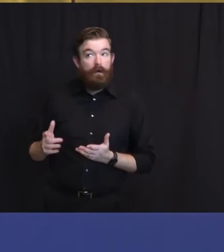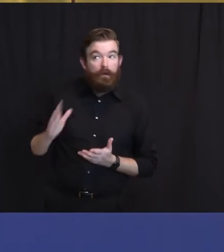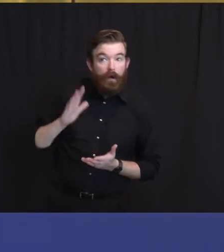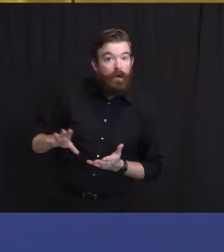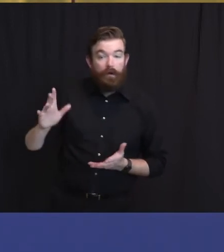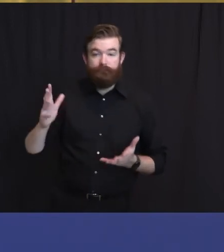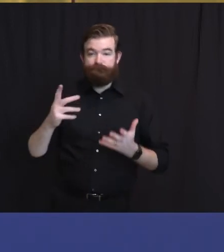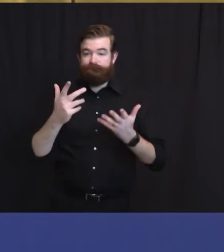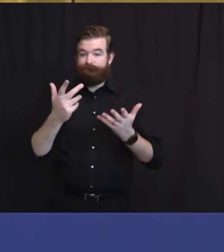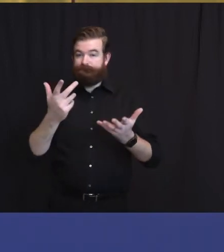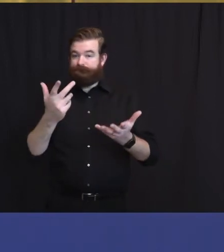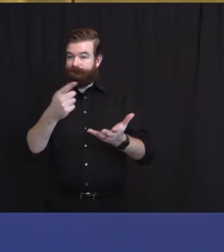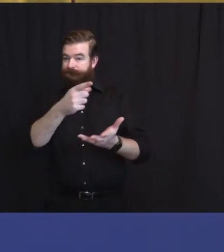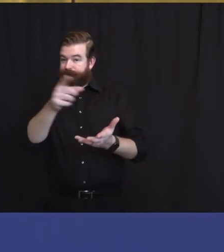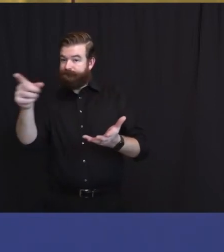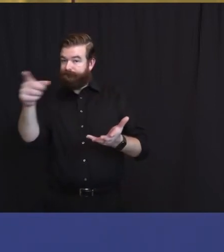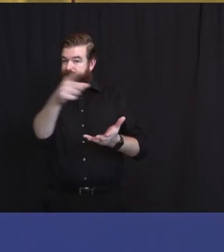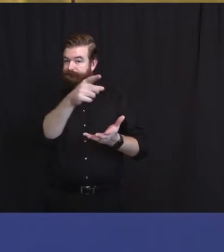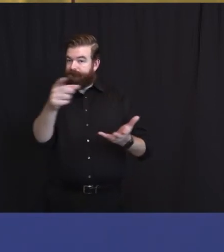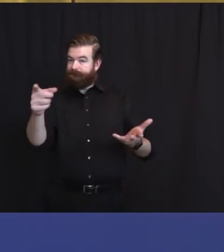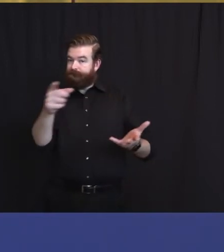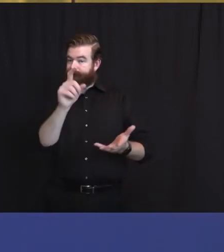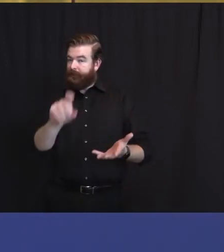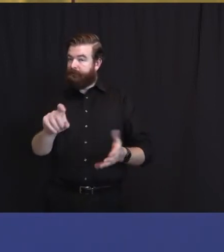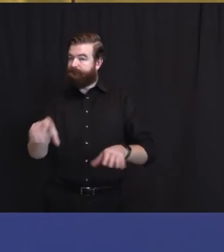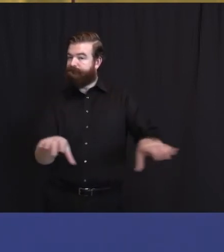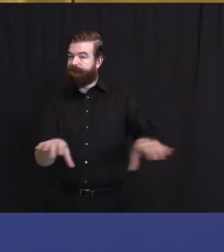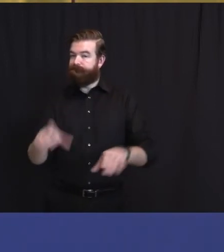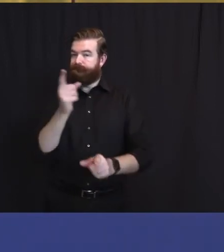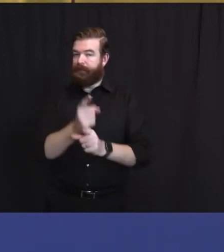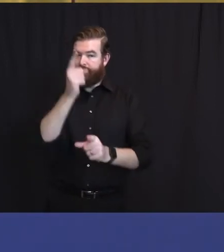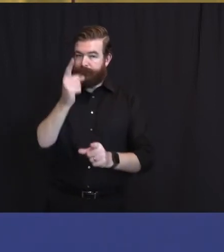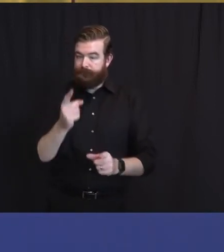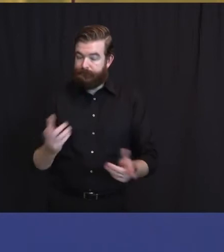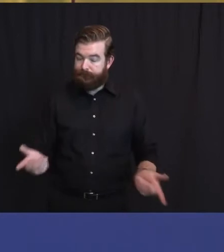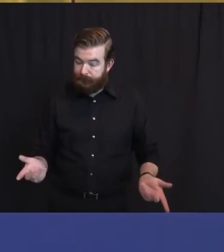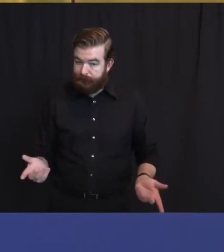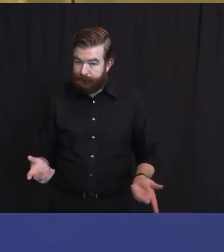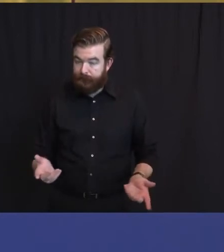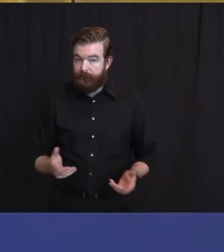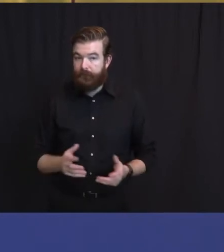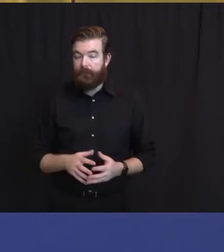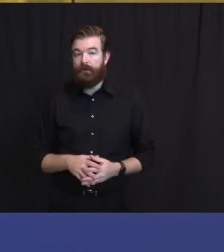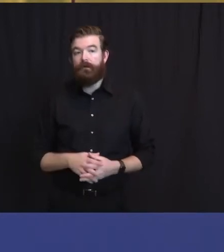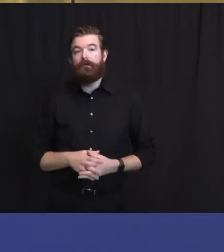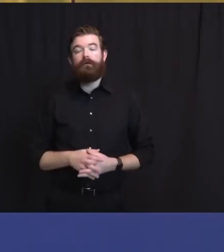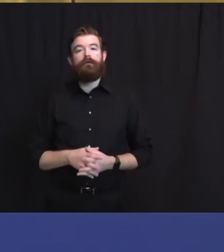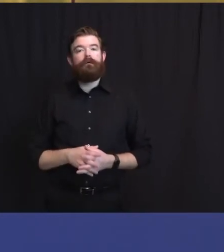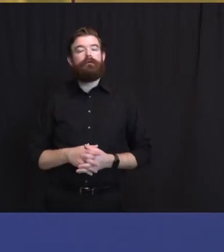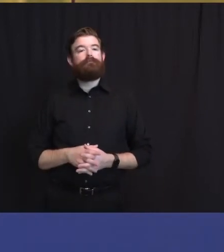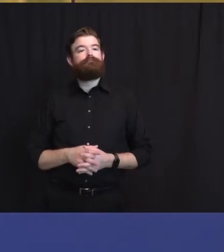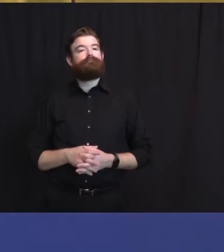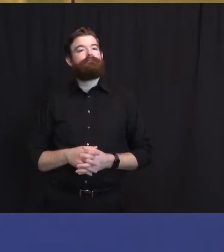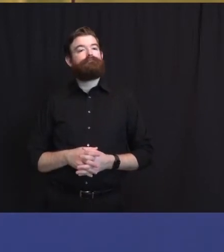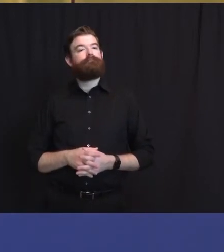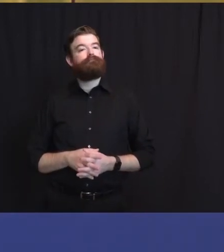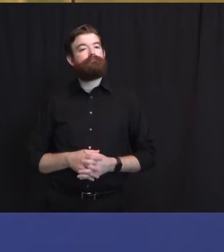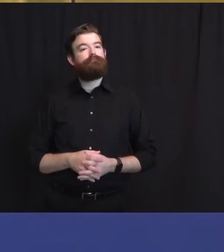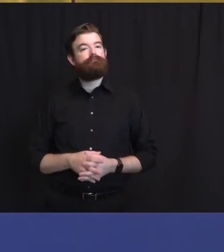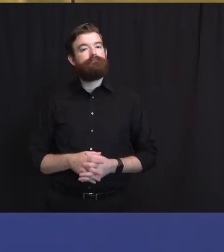on fire, but that hose works if we can collectively bring this under control.